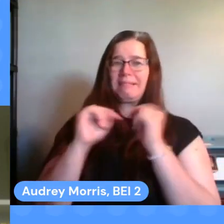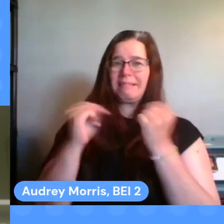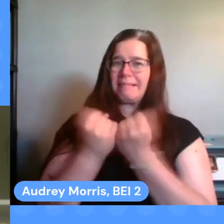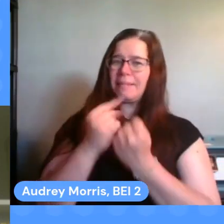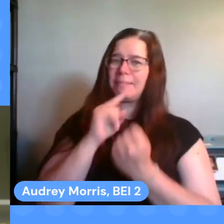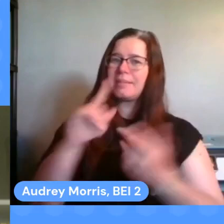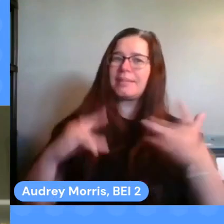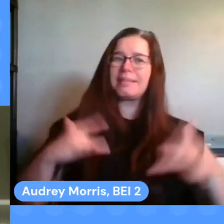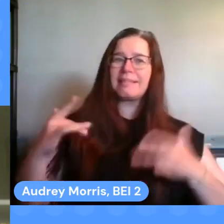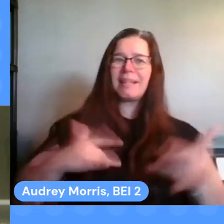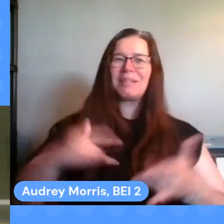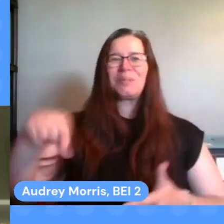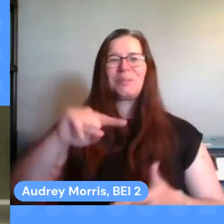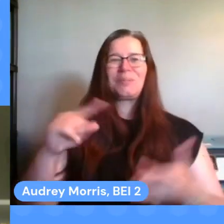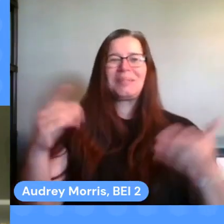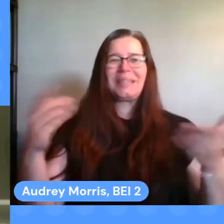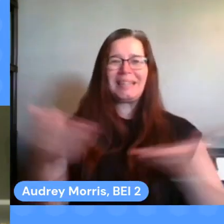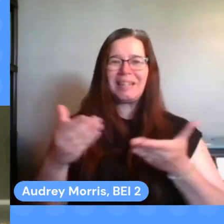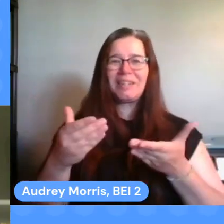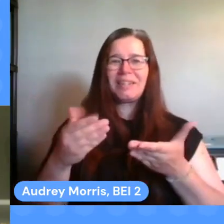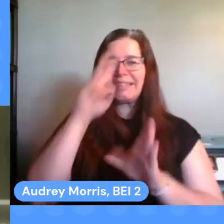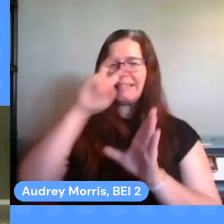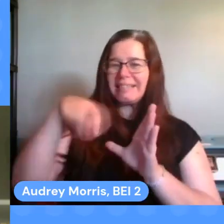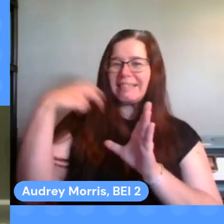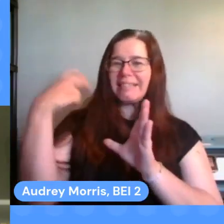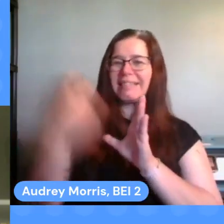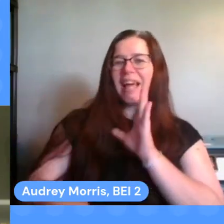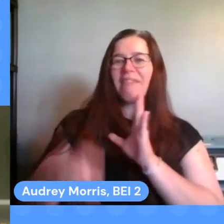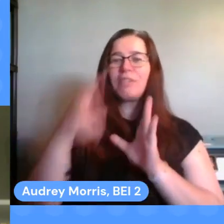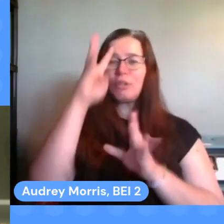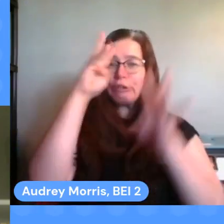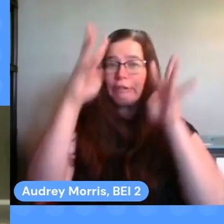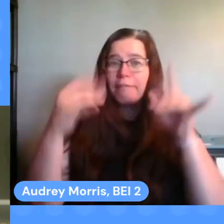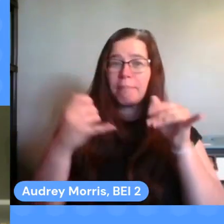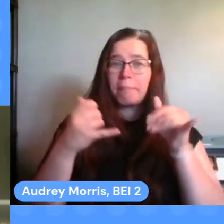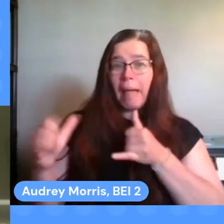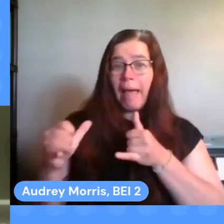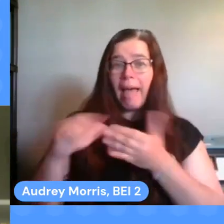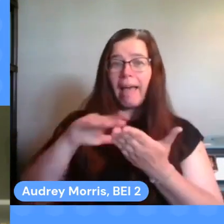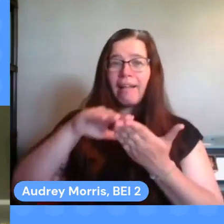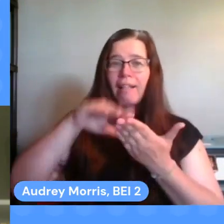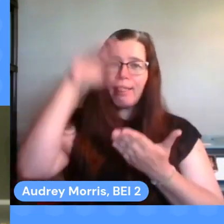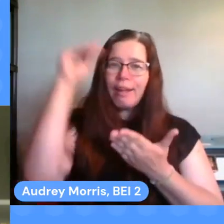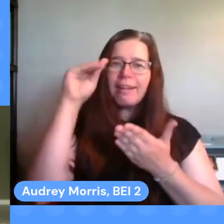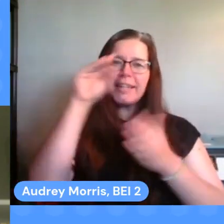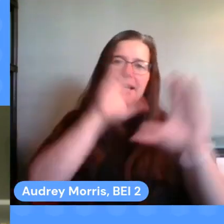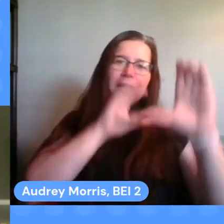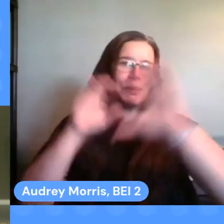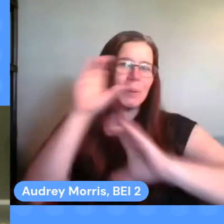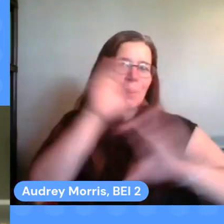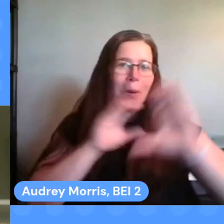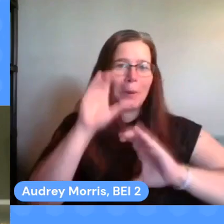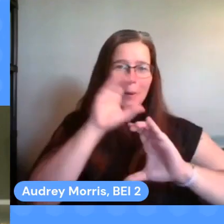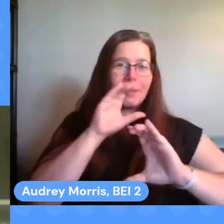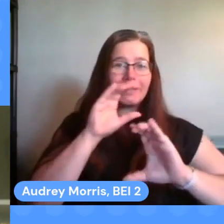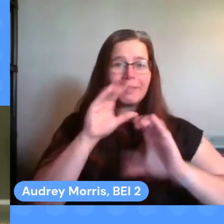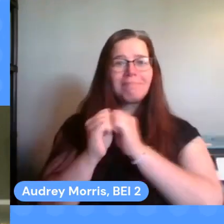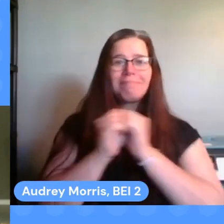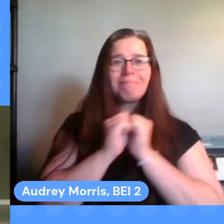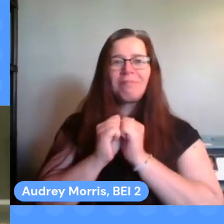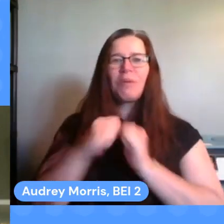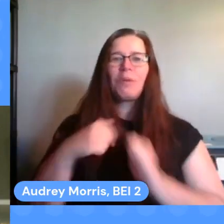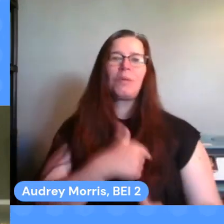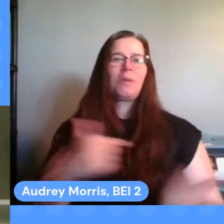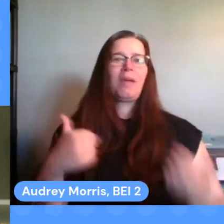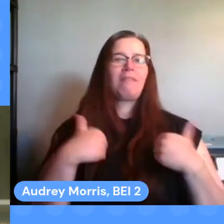so excited you are here to dive into creative play, learning, and exploration. We have something for